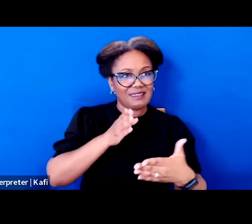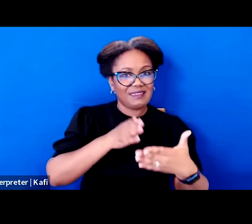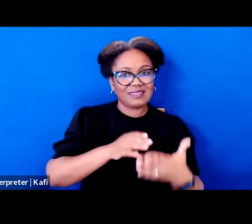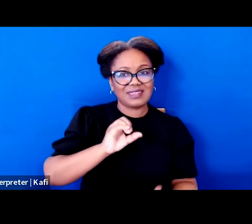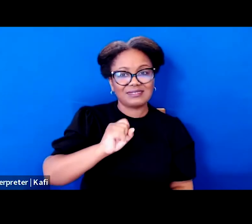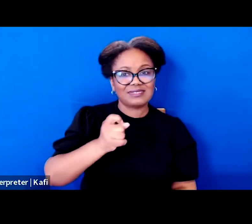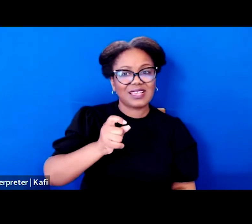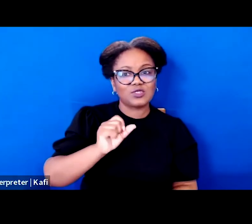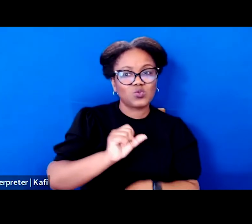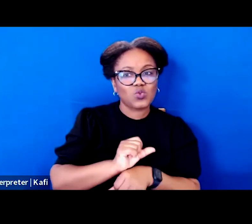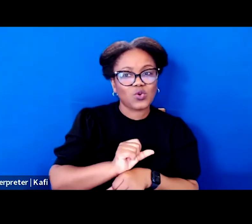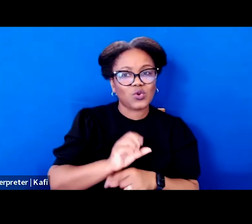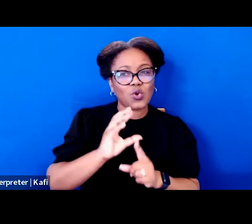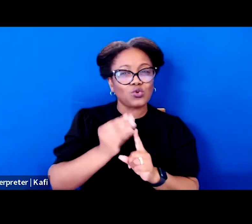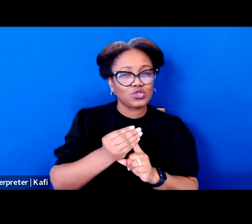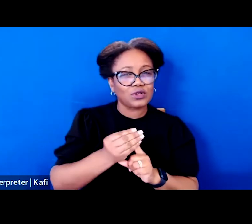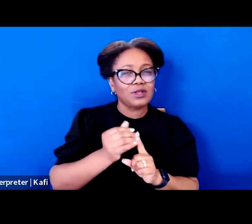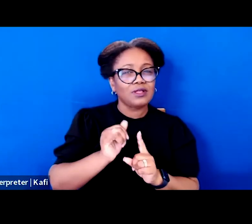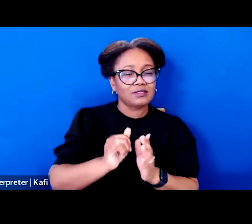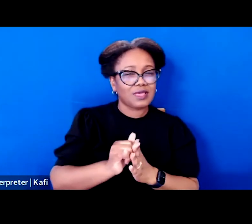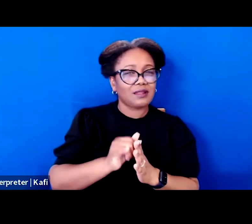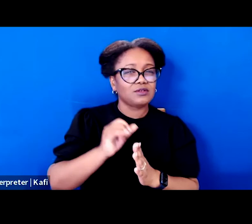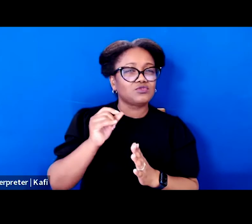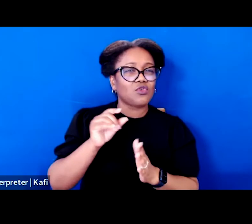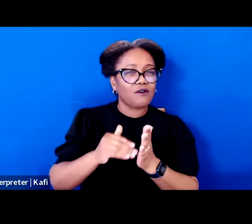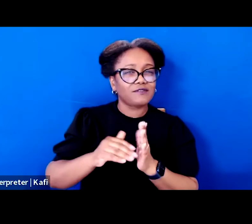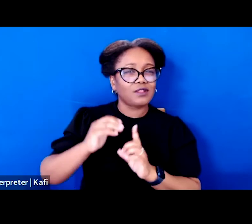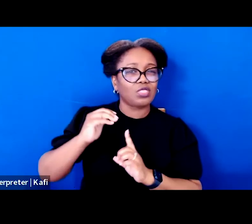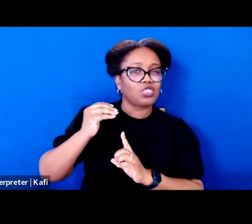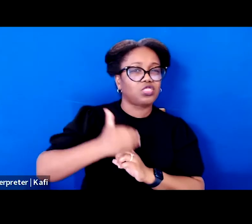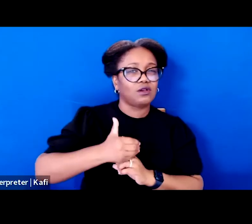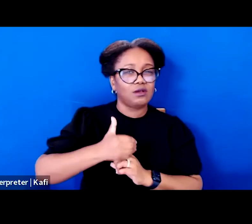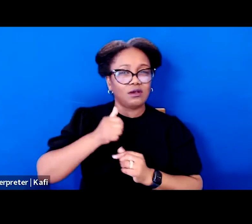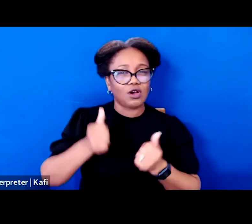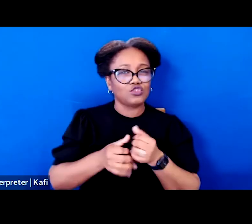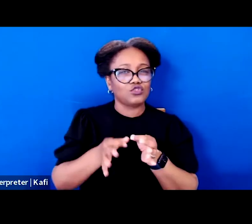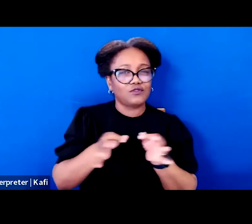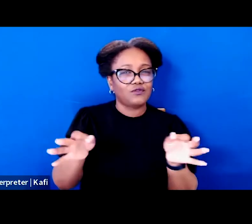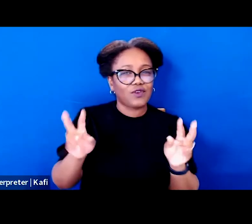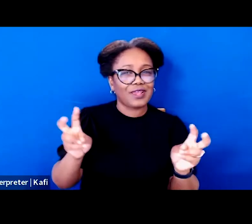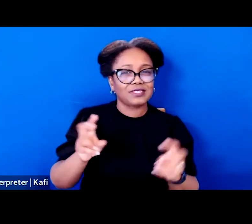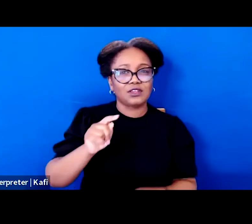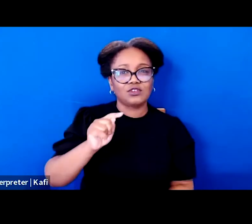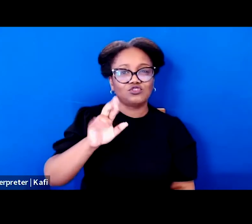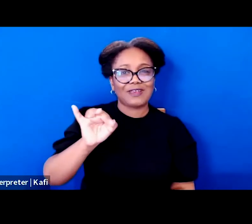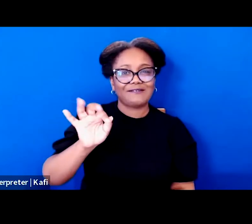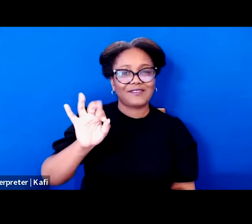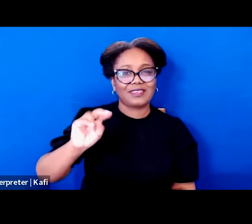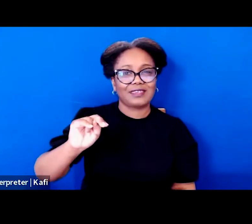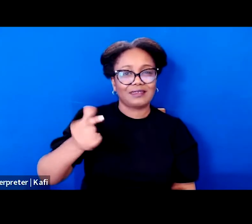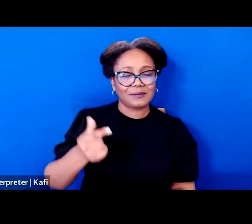the fetishization of particular bodies. And in these cases, Asian women's bodies, it's also about